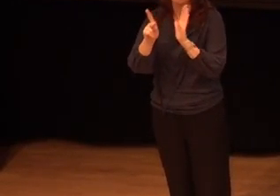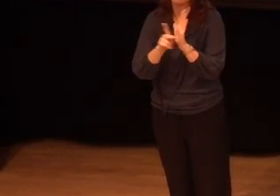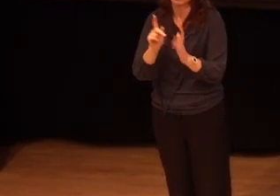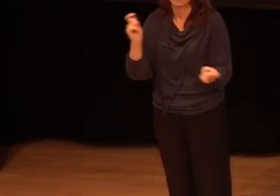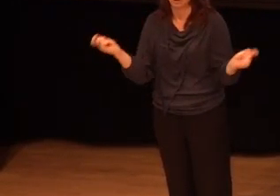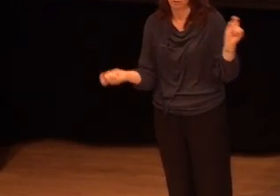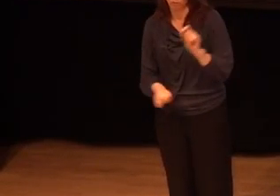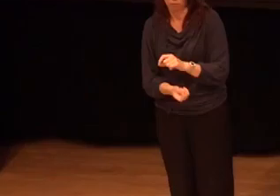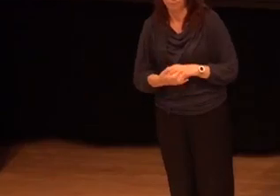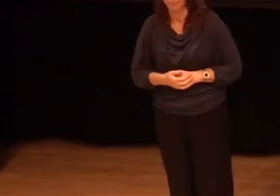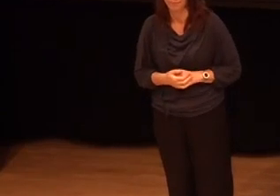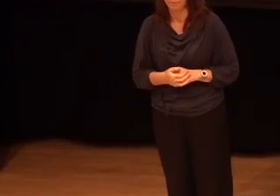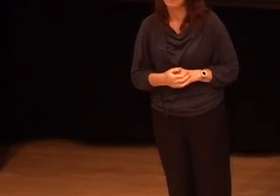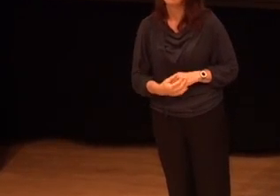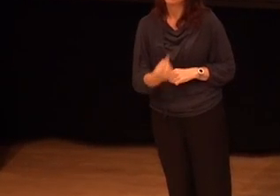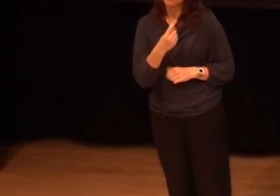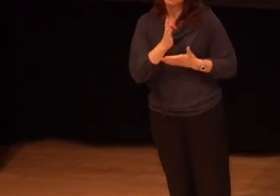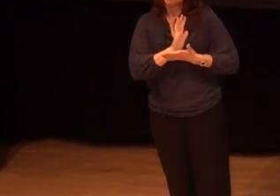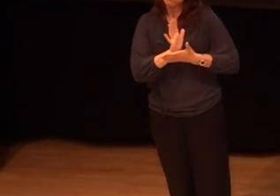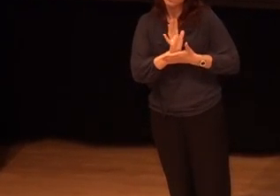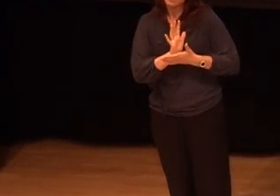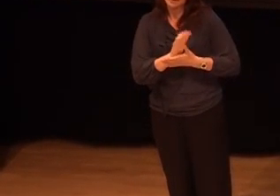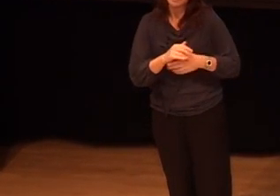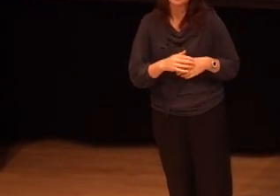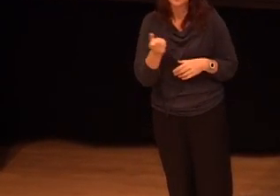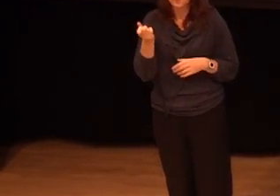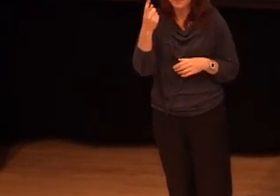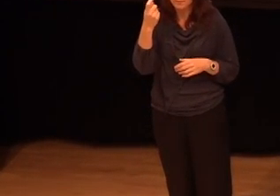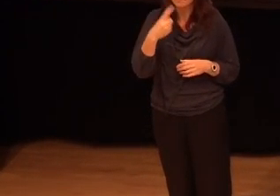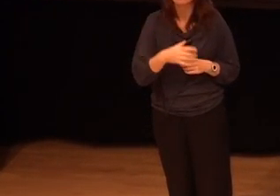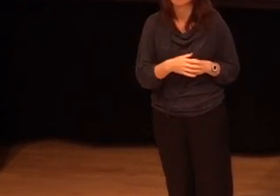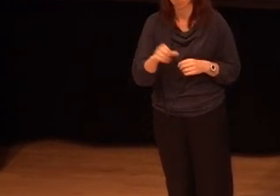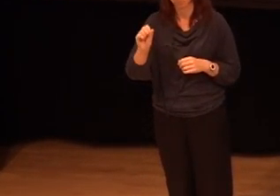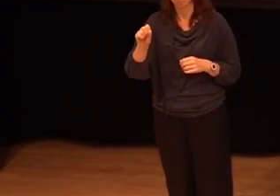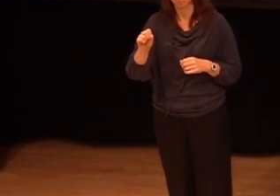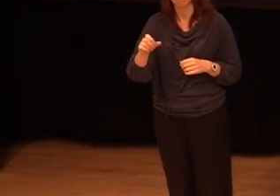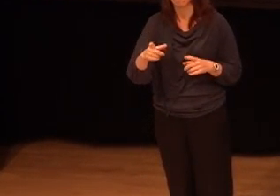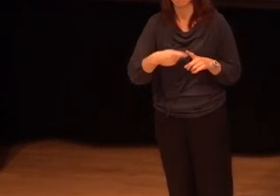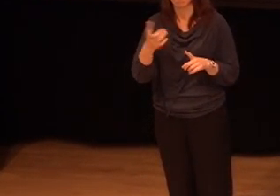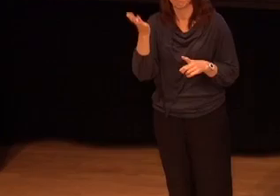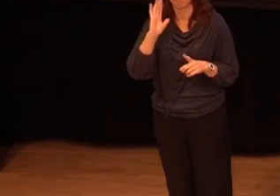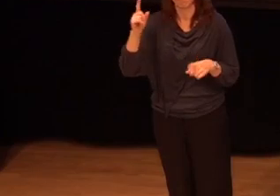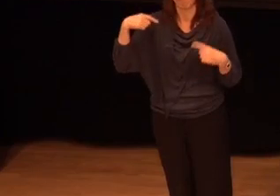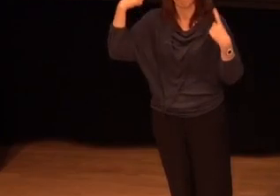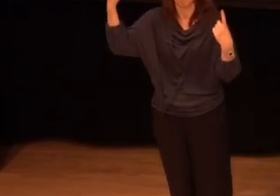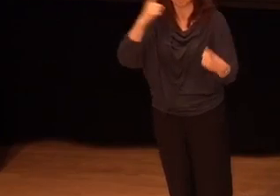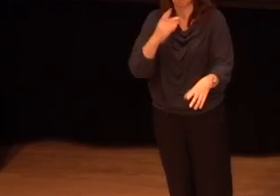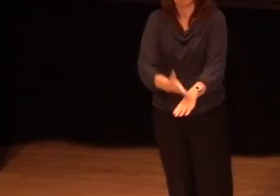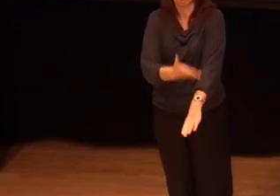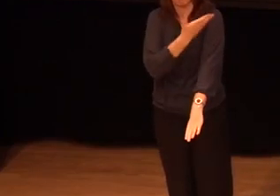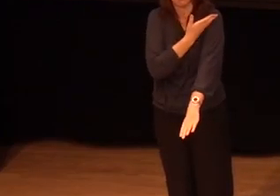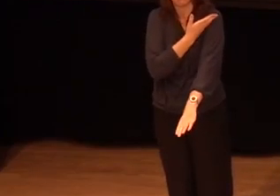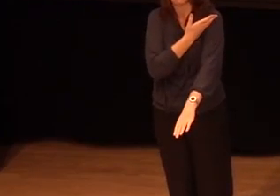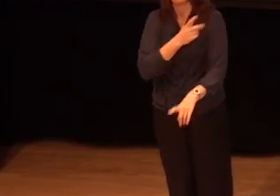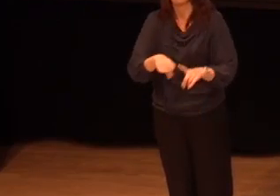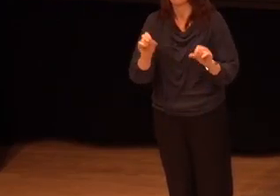has shown is that although we have moved so far over the years, we cannot rest on